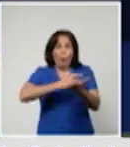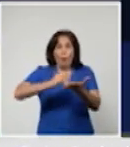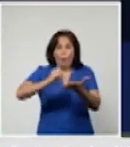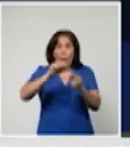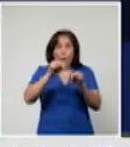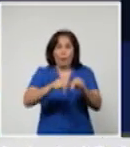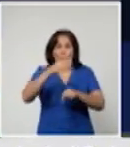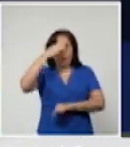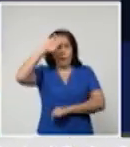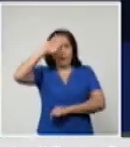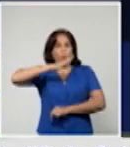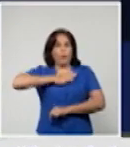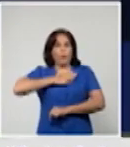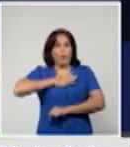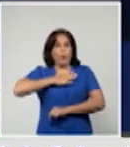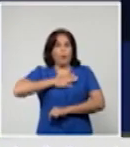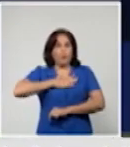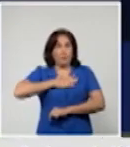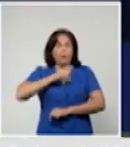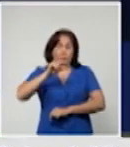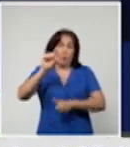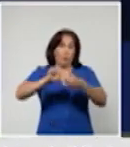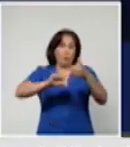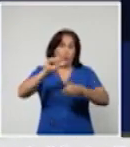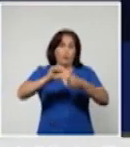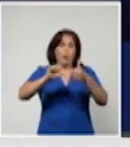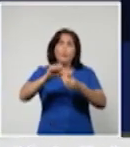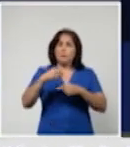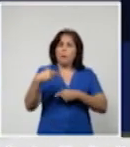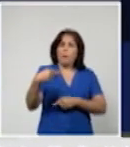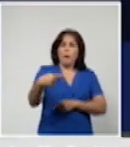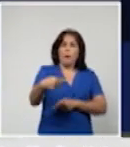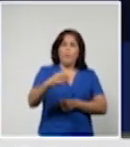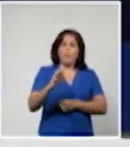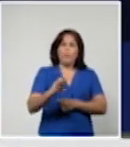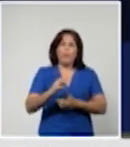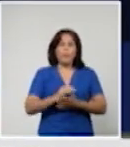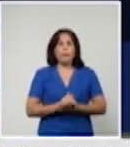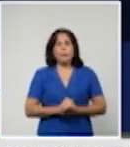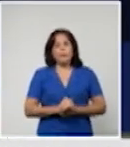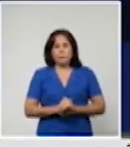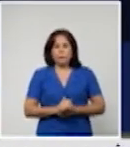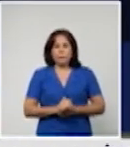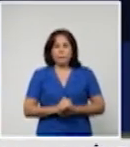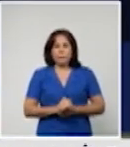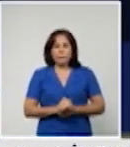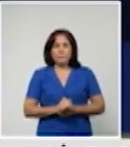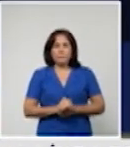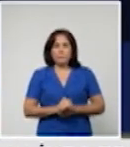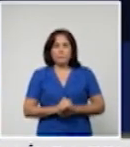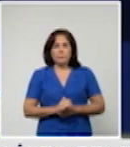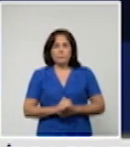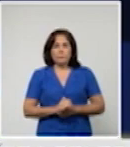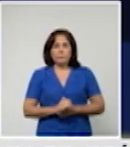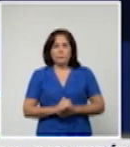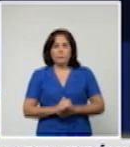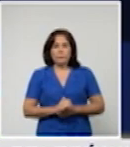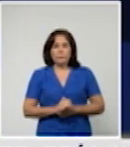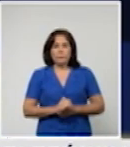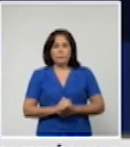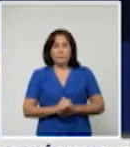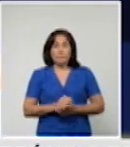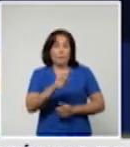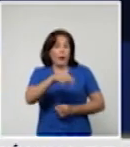diagnosed yesterday are all Cubans, a trend we have been seeing over recent days. 21